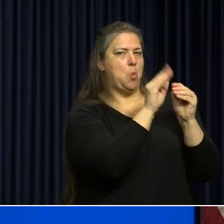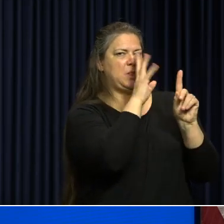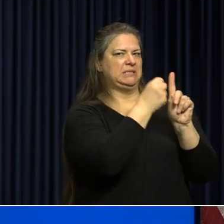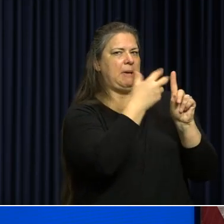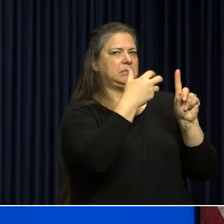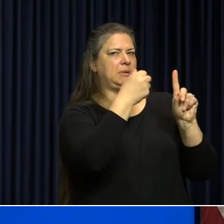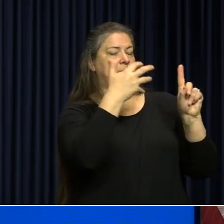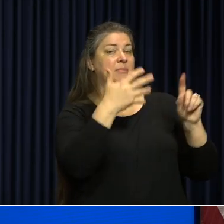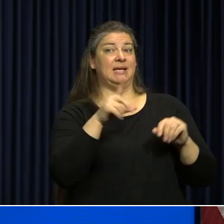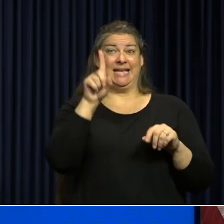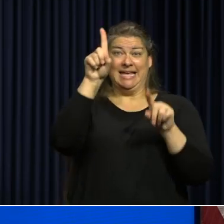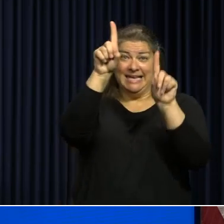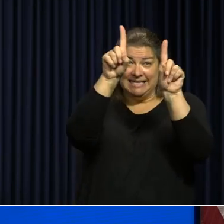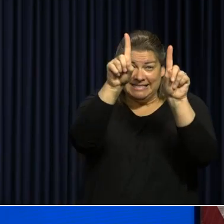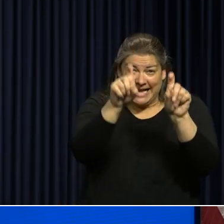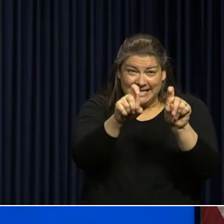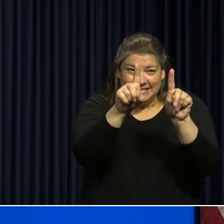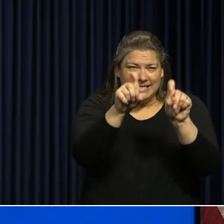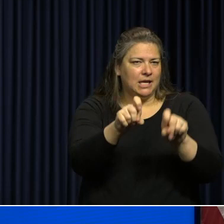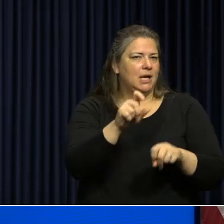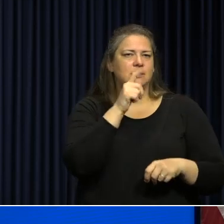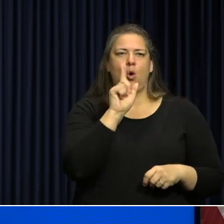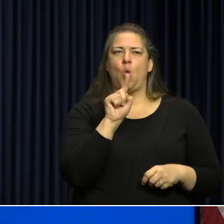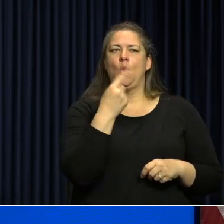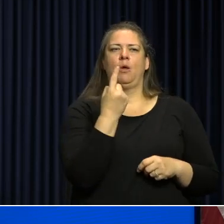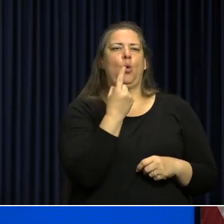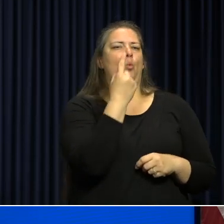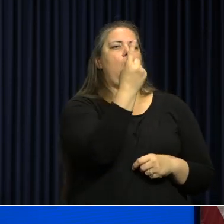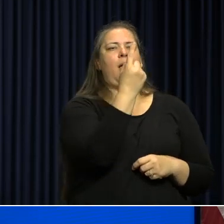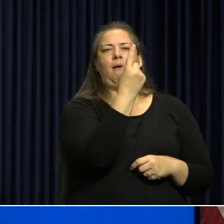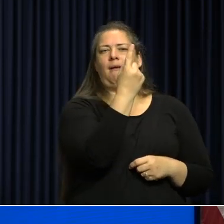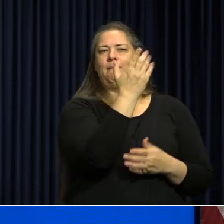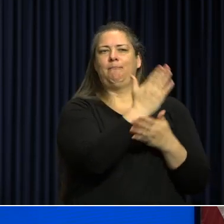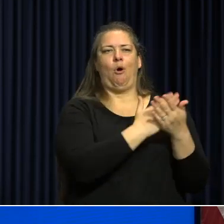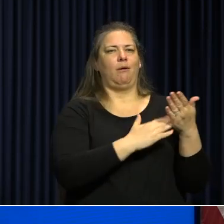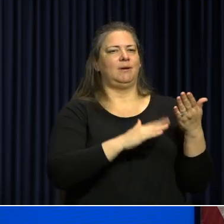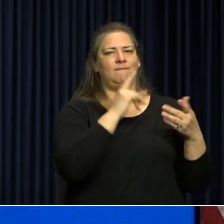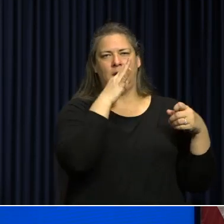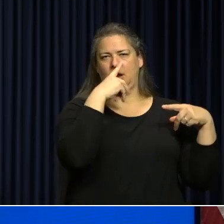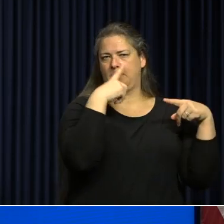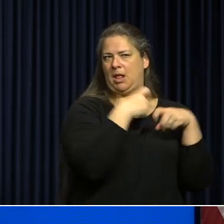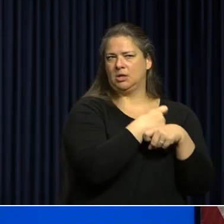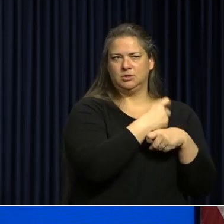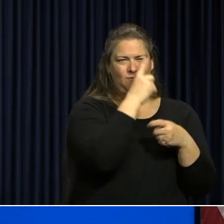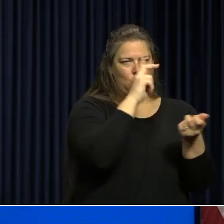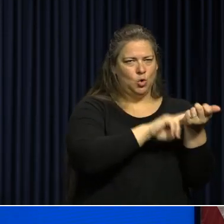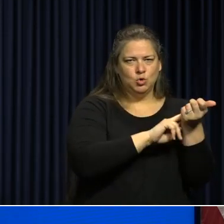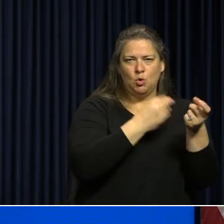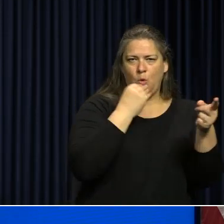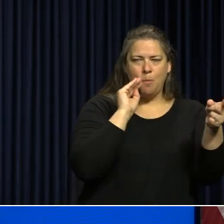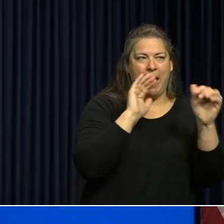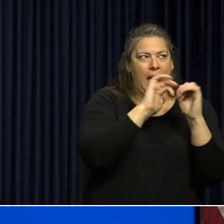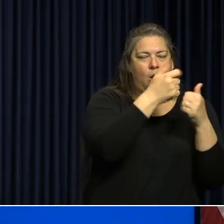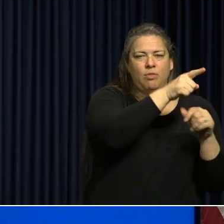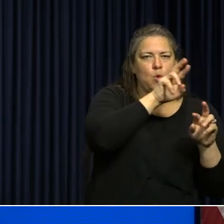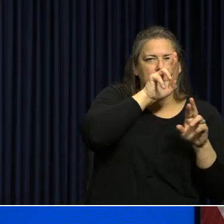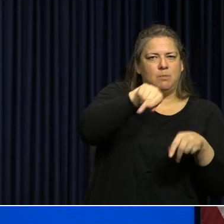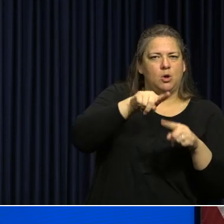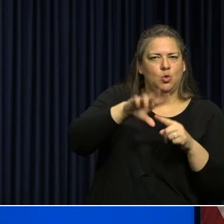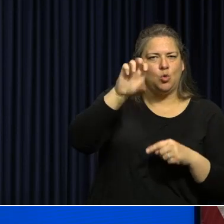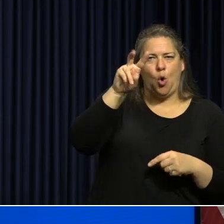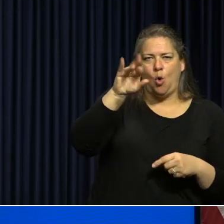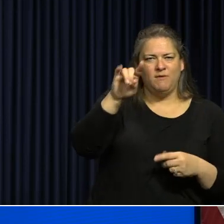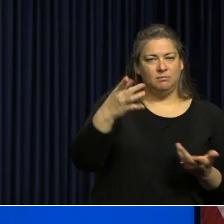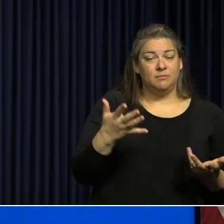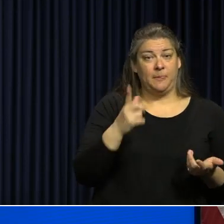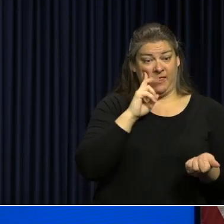only one element of a complicated array of issues that nursing homes must address in responding to COVID-19. For a nursing